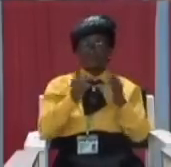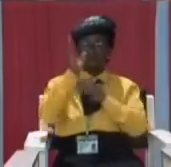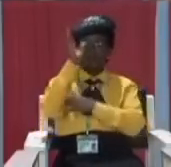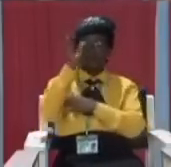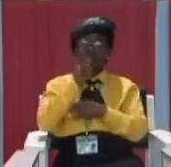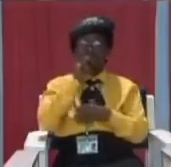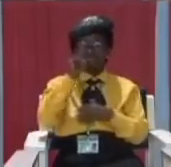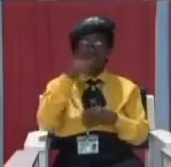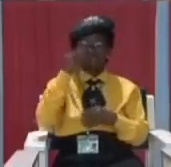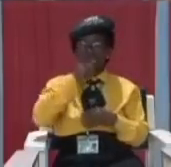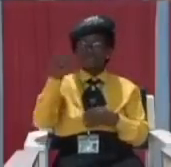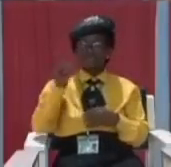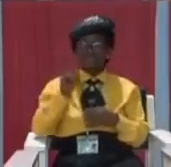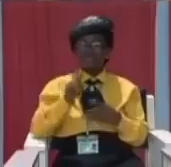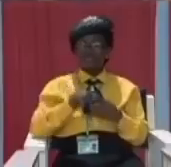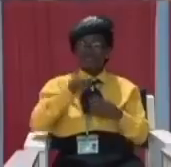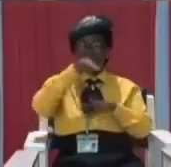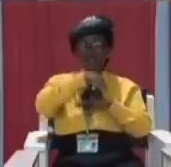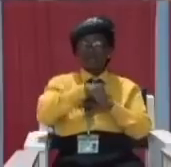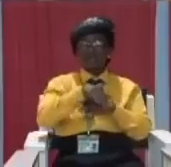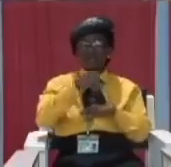The sermon may be brief,